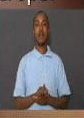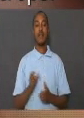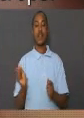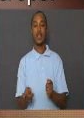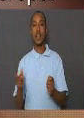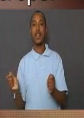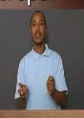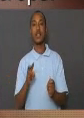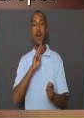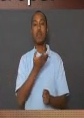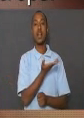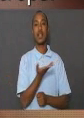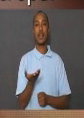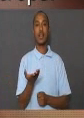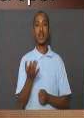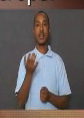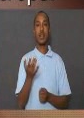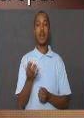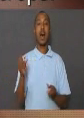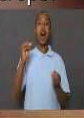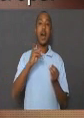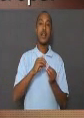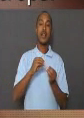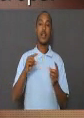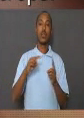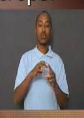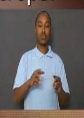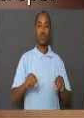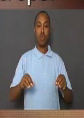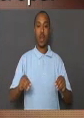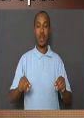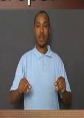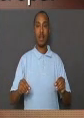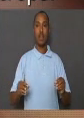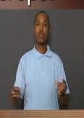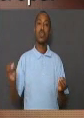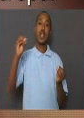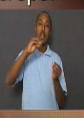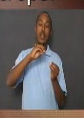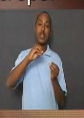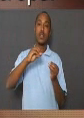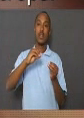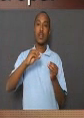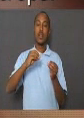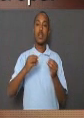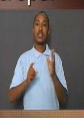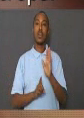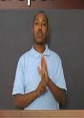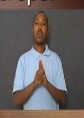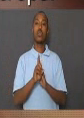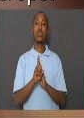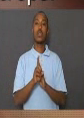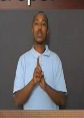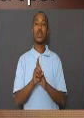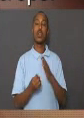Fertilizers are materials that are added to soils to increase the growth, yield,